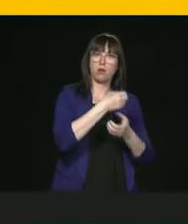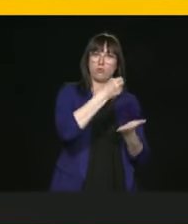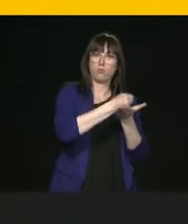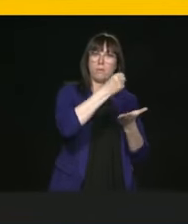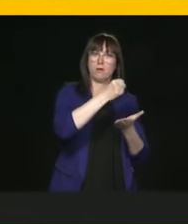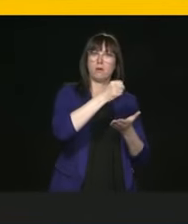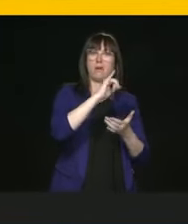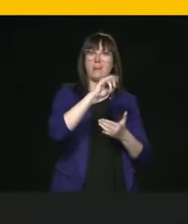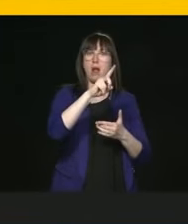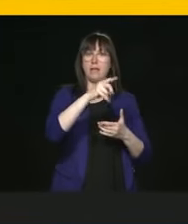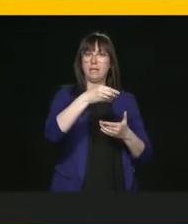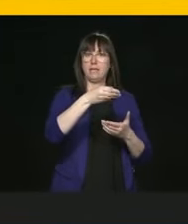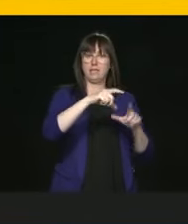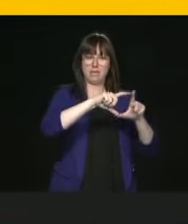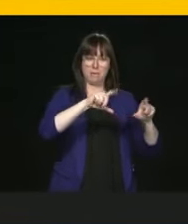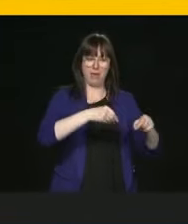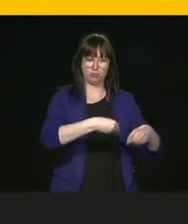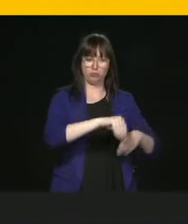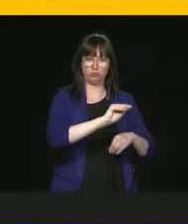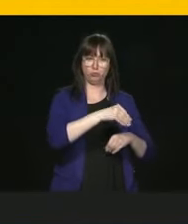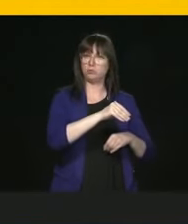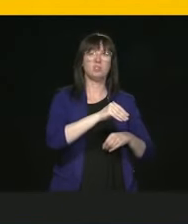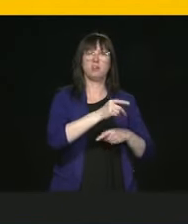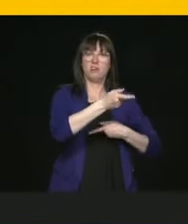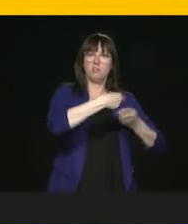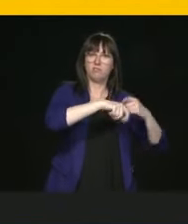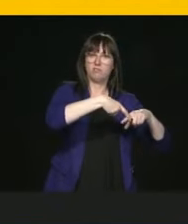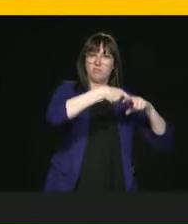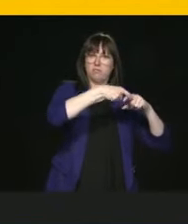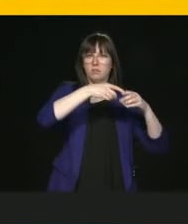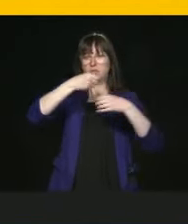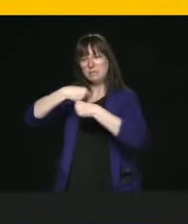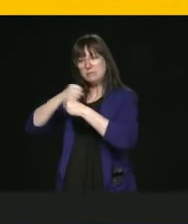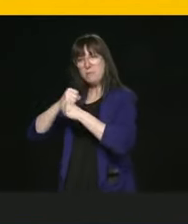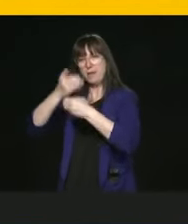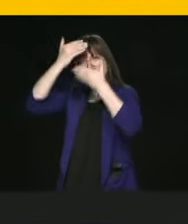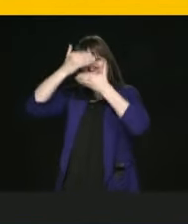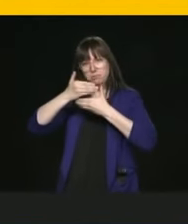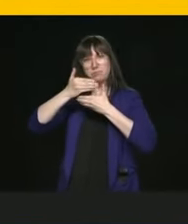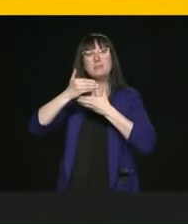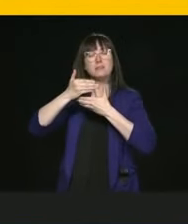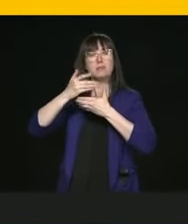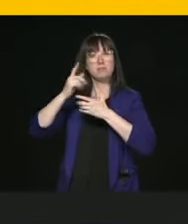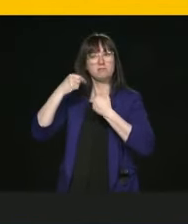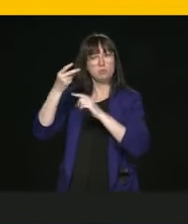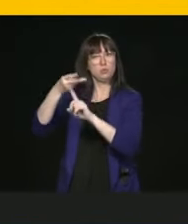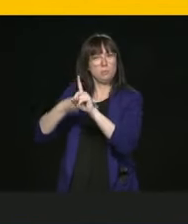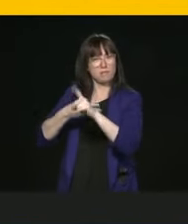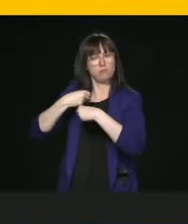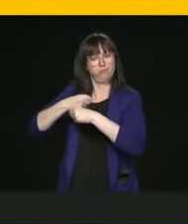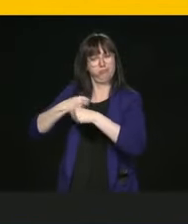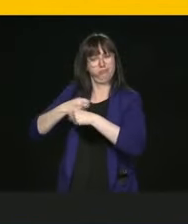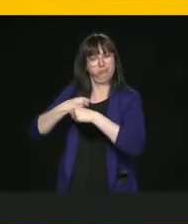ID badges and will be providing millions of face shields over the next 2 months.